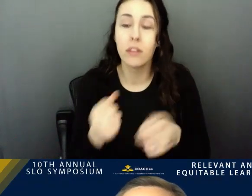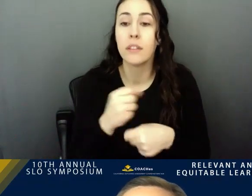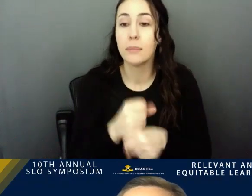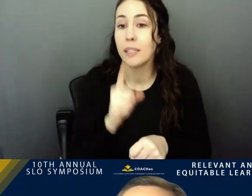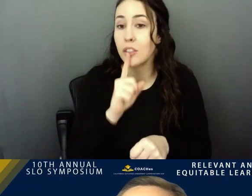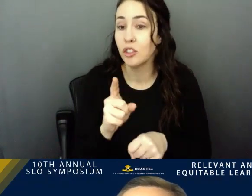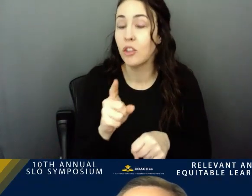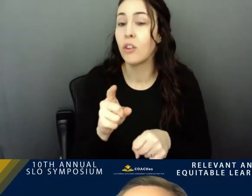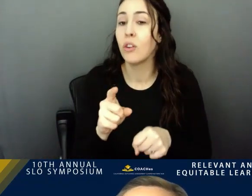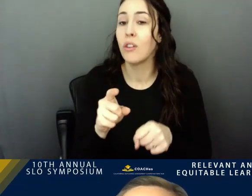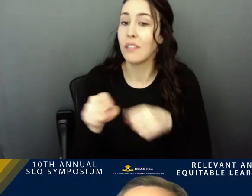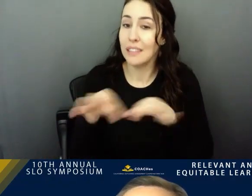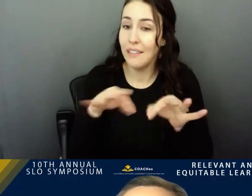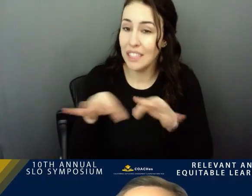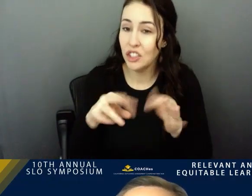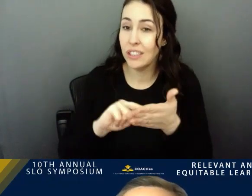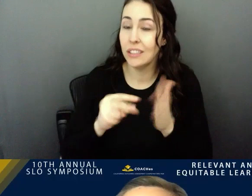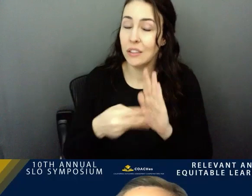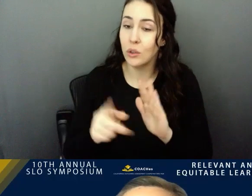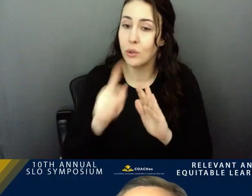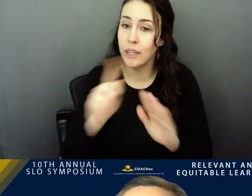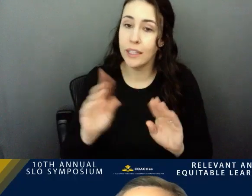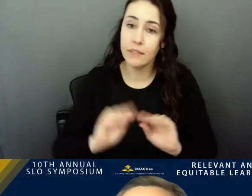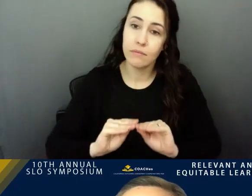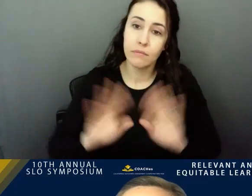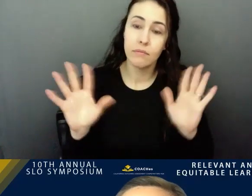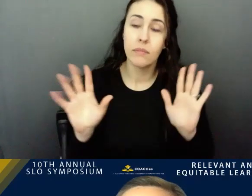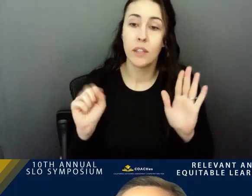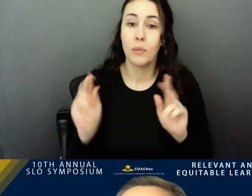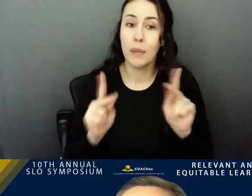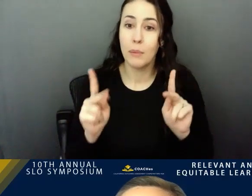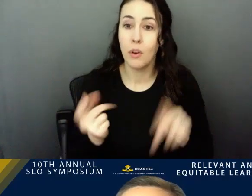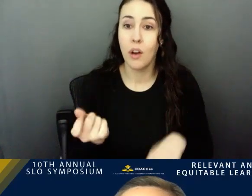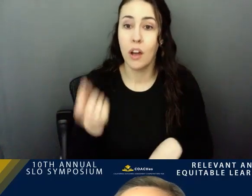clear so that people understand from the beginning, like, okay, in another